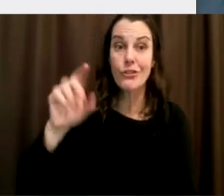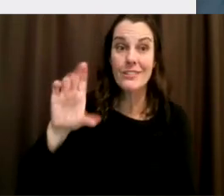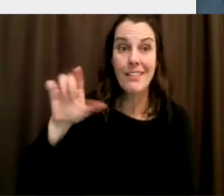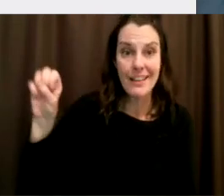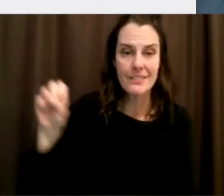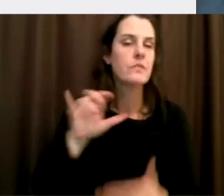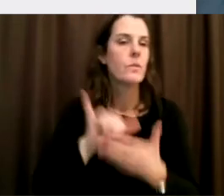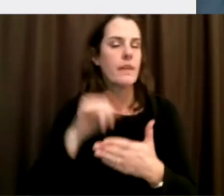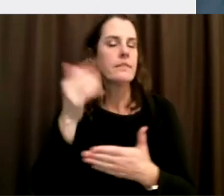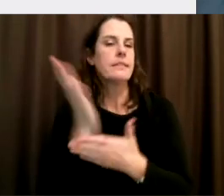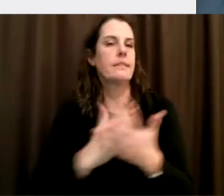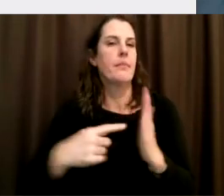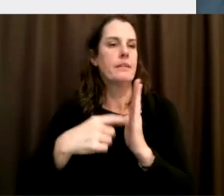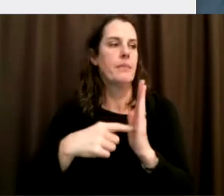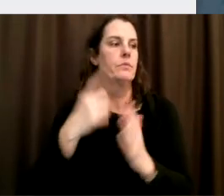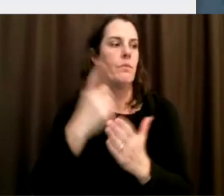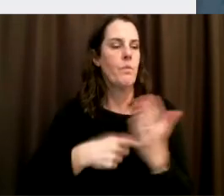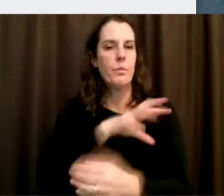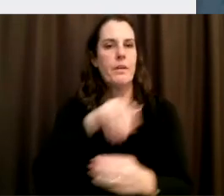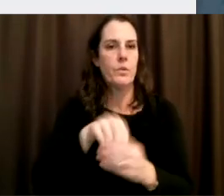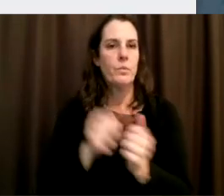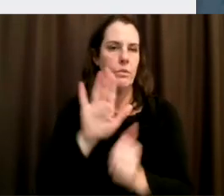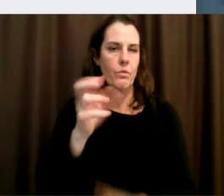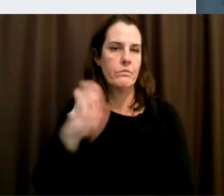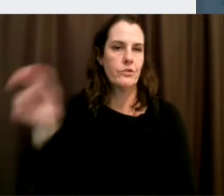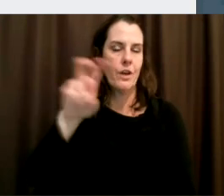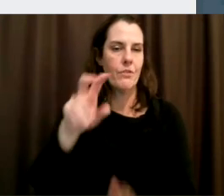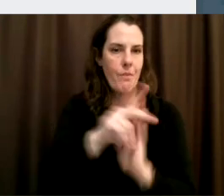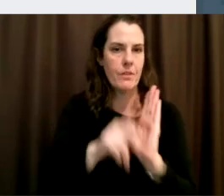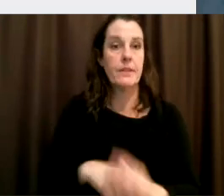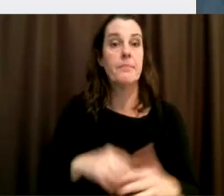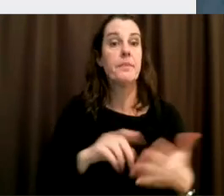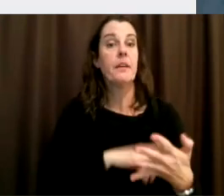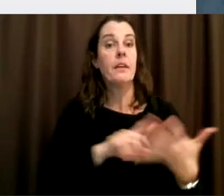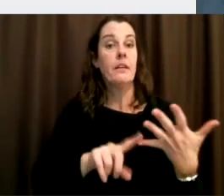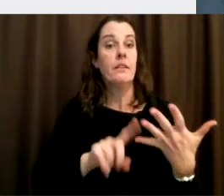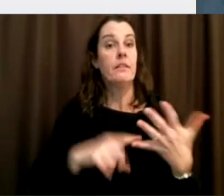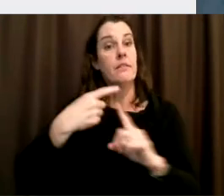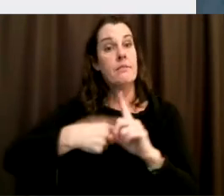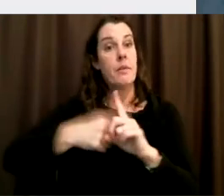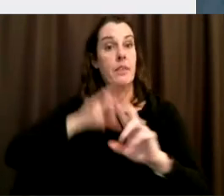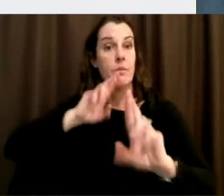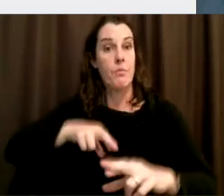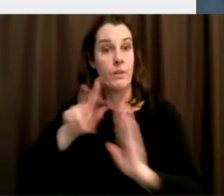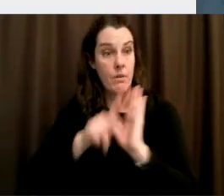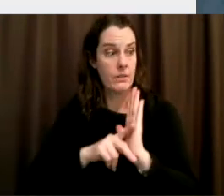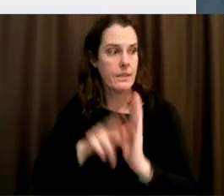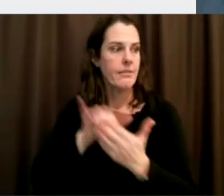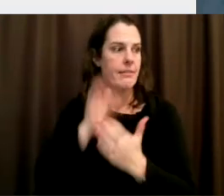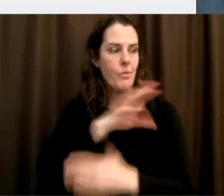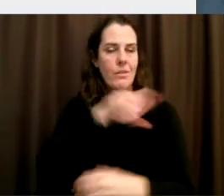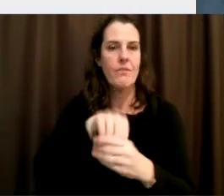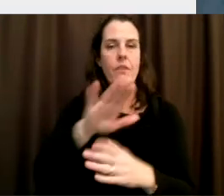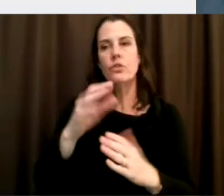examples of what would go into your travel policy. You should also have a monthly reporting policy. So this is going to involve, your bookkeeper,